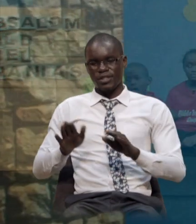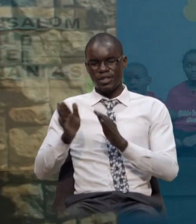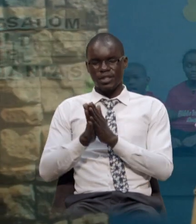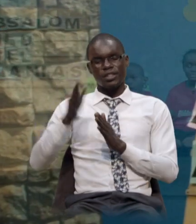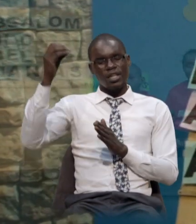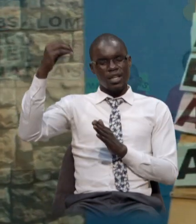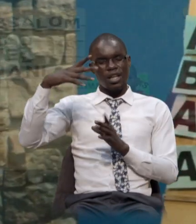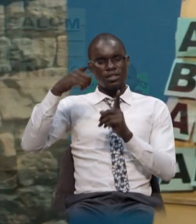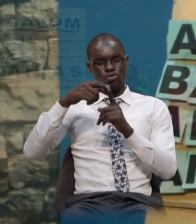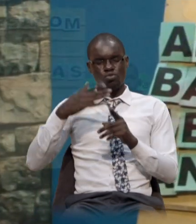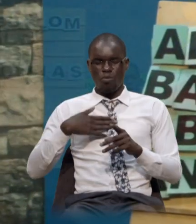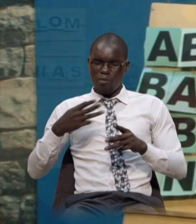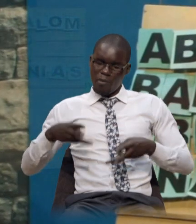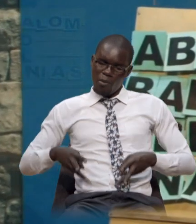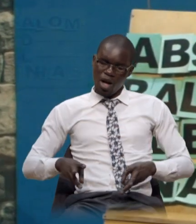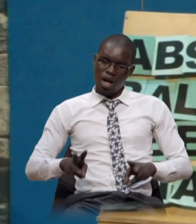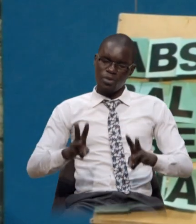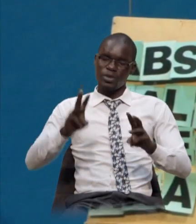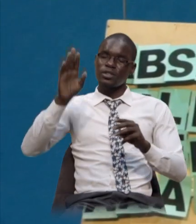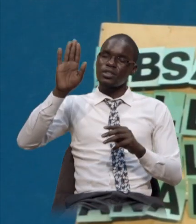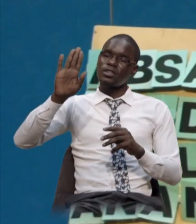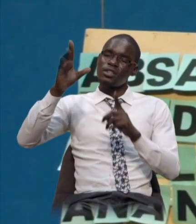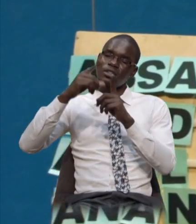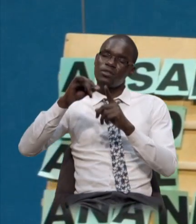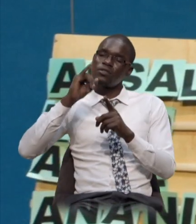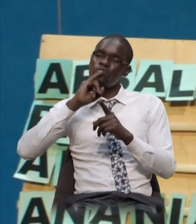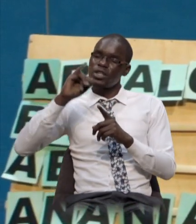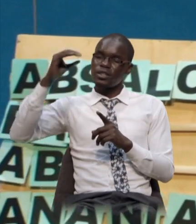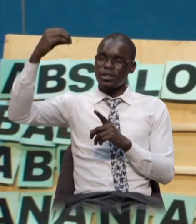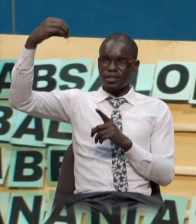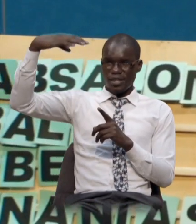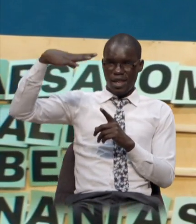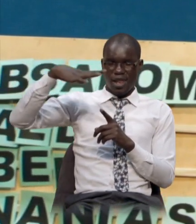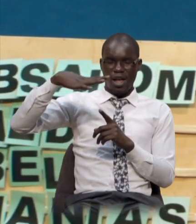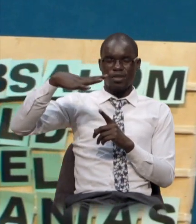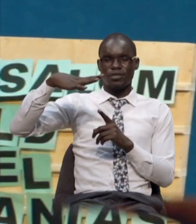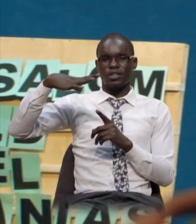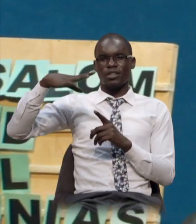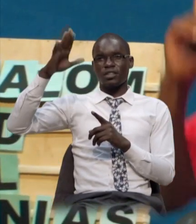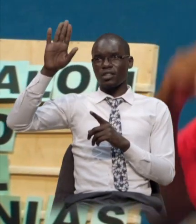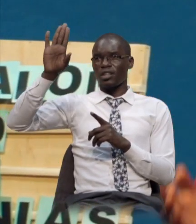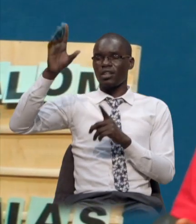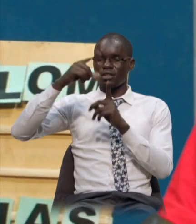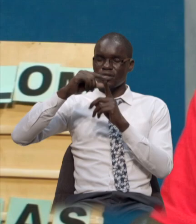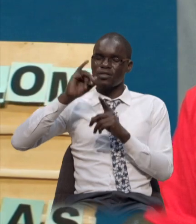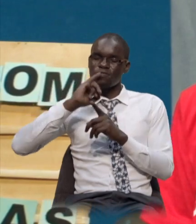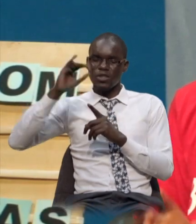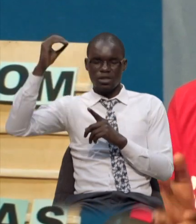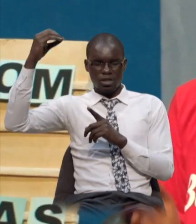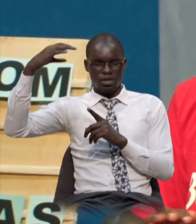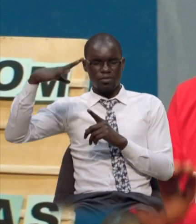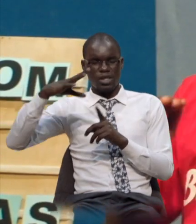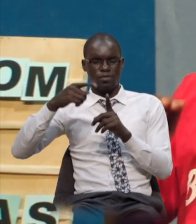light unto my path. Thy word is a light, thy word is a lamp, thy word is